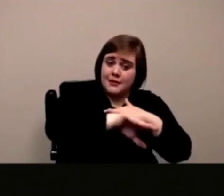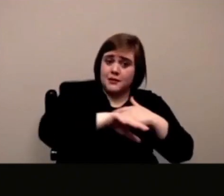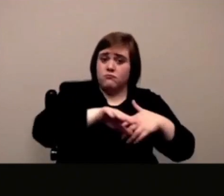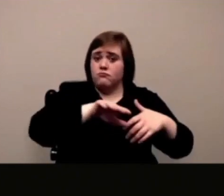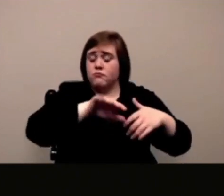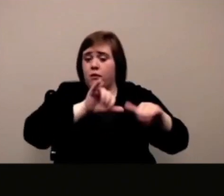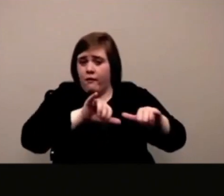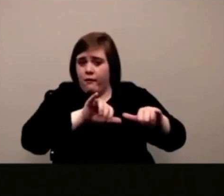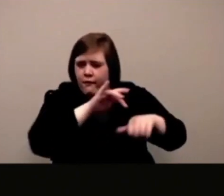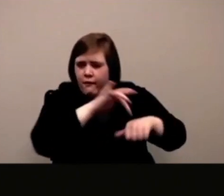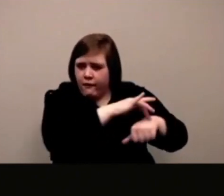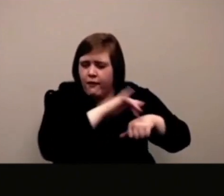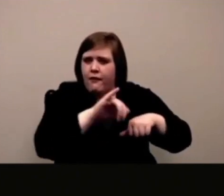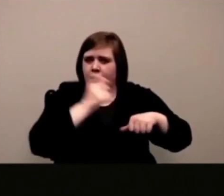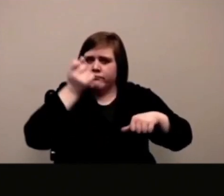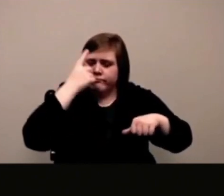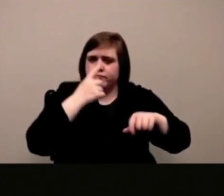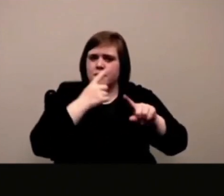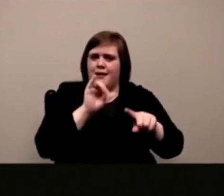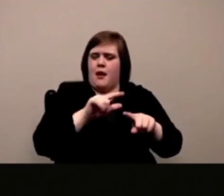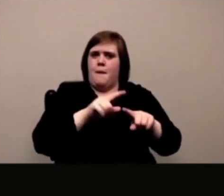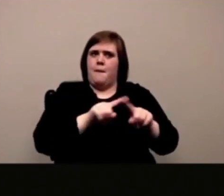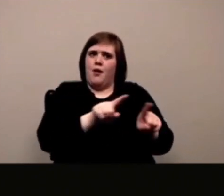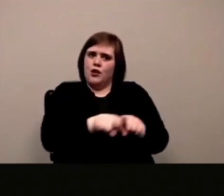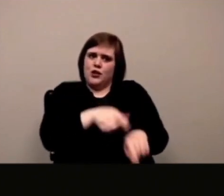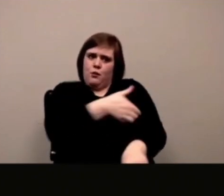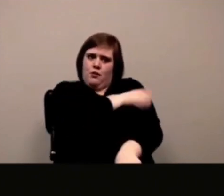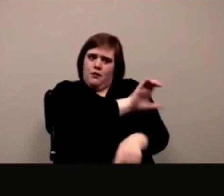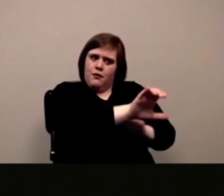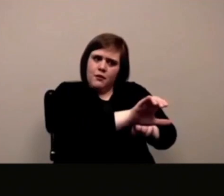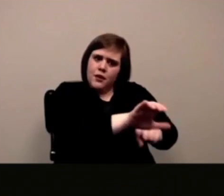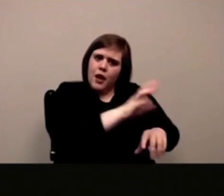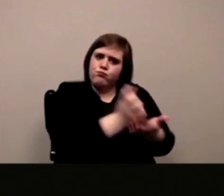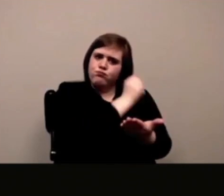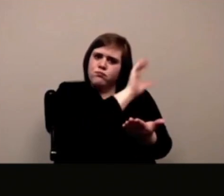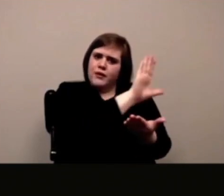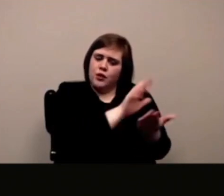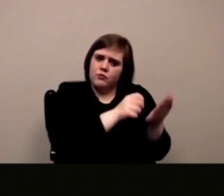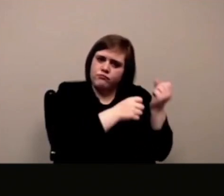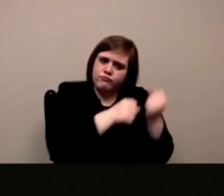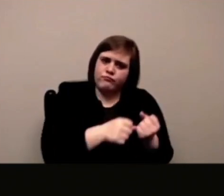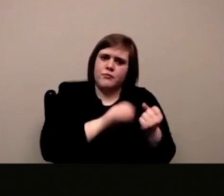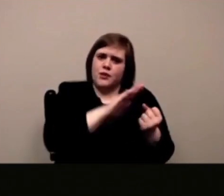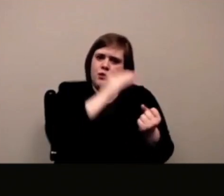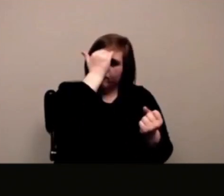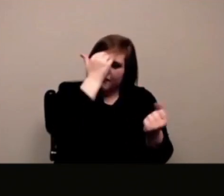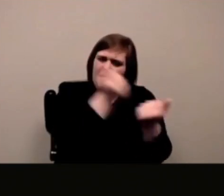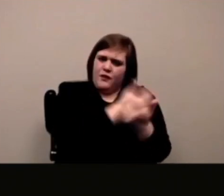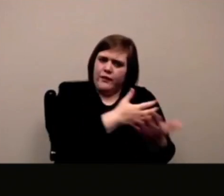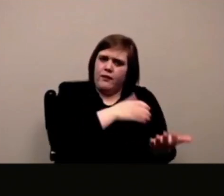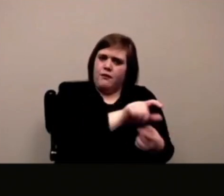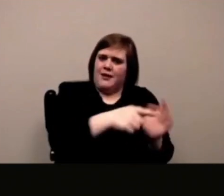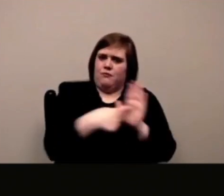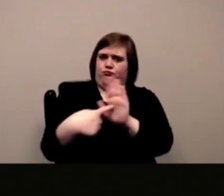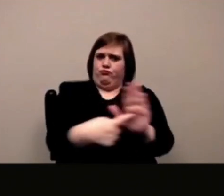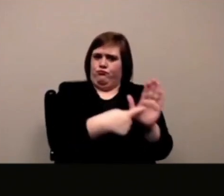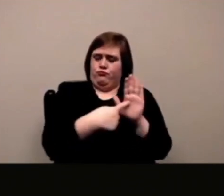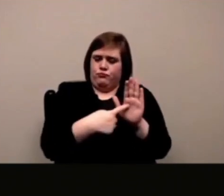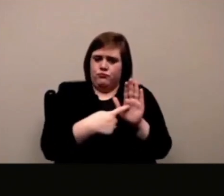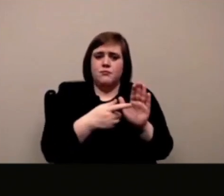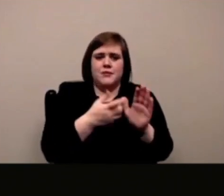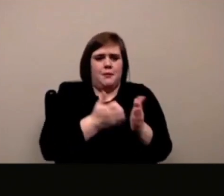But it gives them the autonomy to really use their strengths and really kind of show what they know and what they've gotten from some of the direct